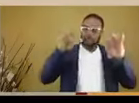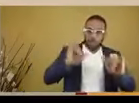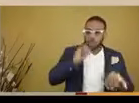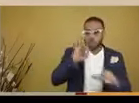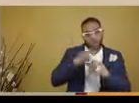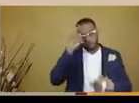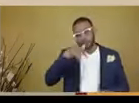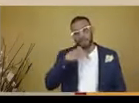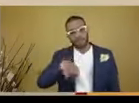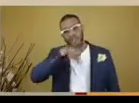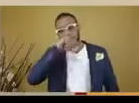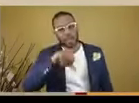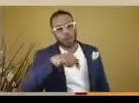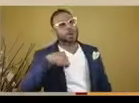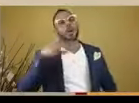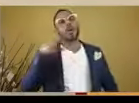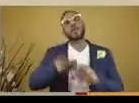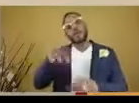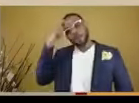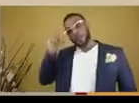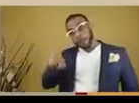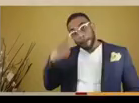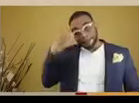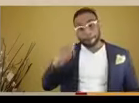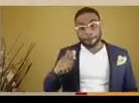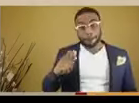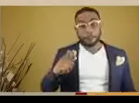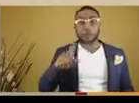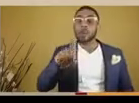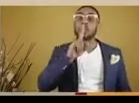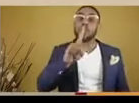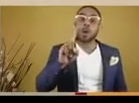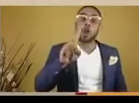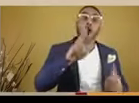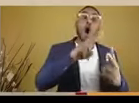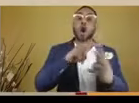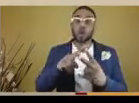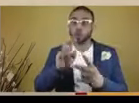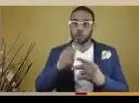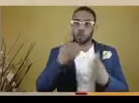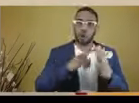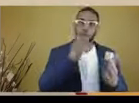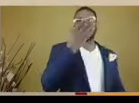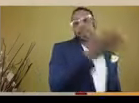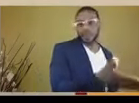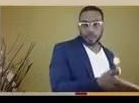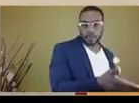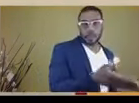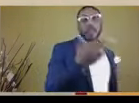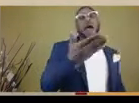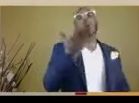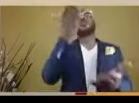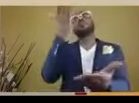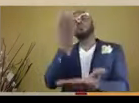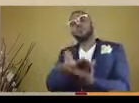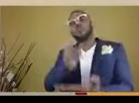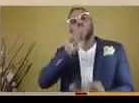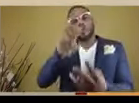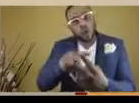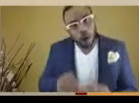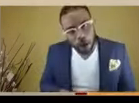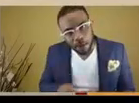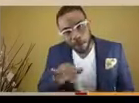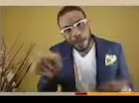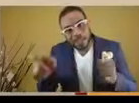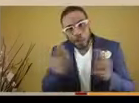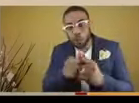your fans. We were voting for you because you were the alternative to what was there. Now prove you were the alternative by dealing